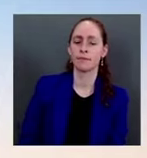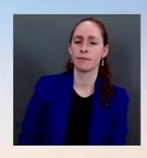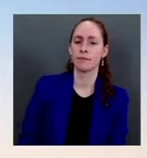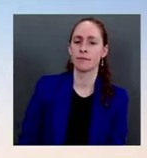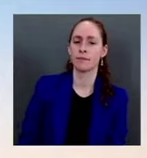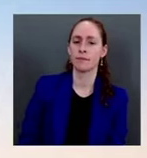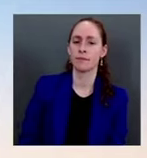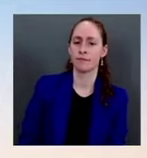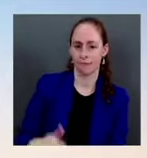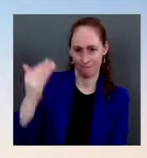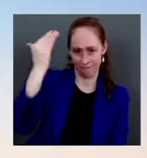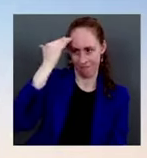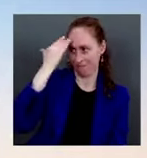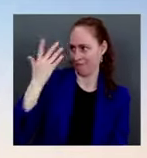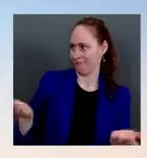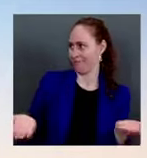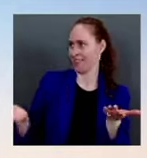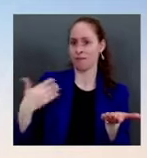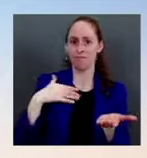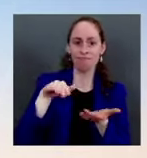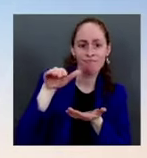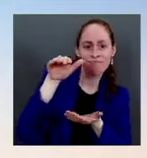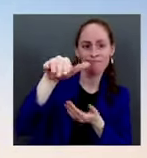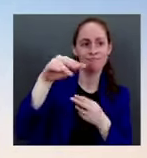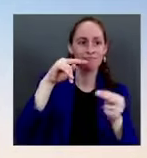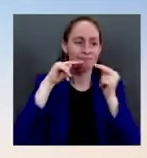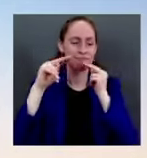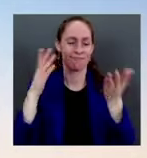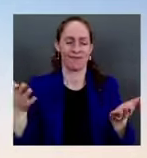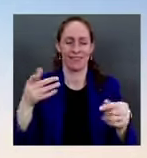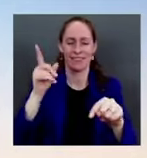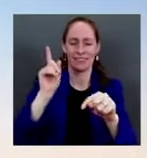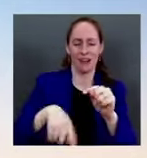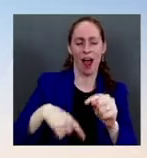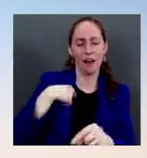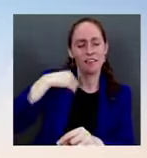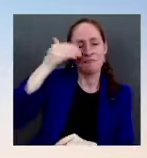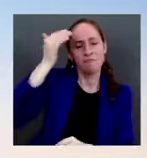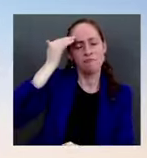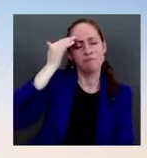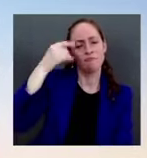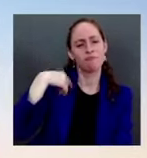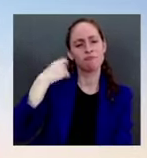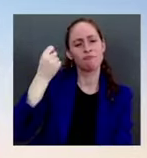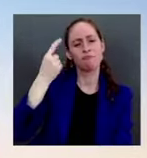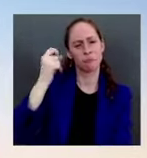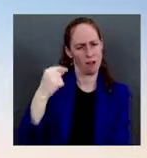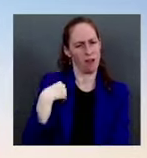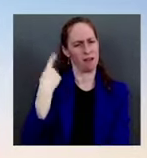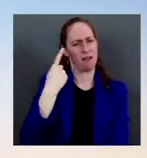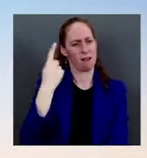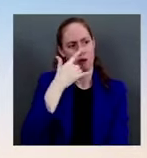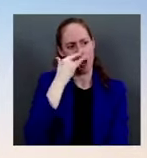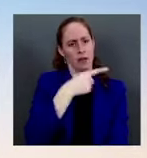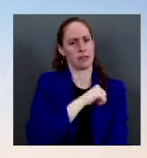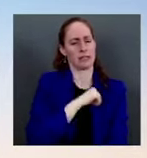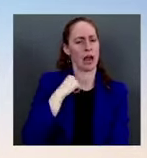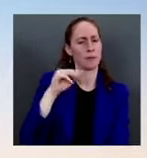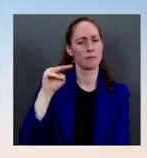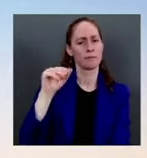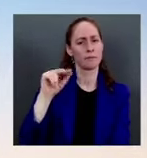if there are things in there that are high priorities, they should become permanent. In general, does the White House agree with that? Well, I would say first